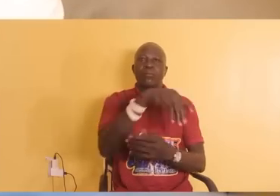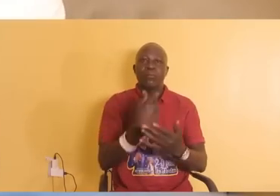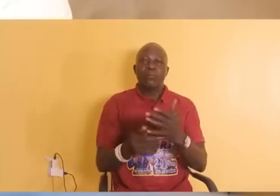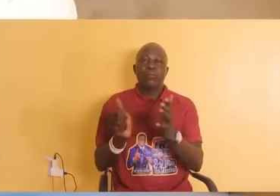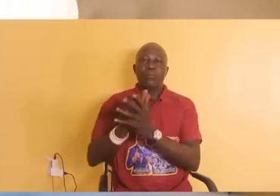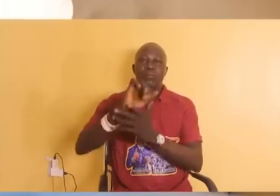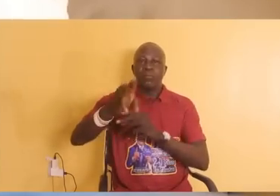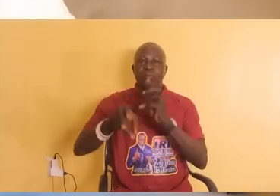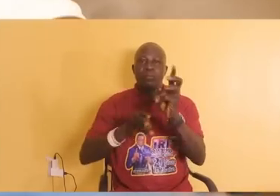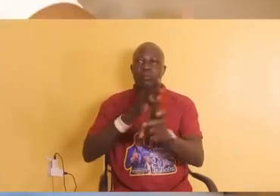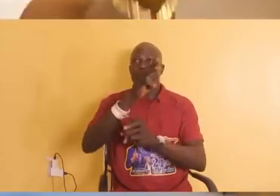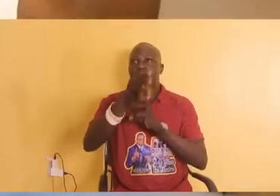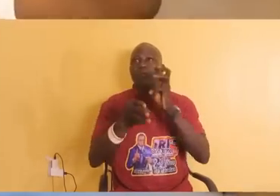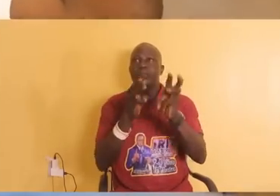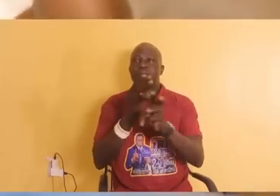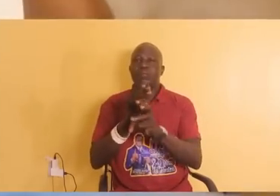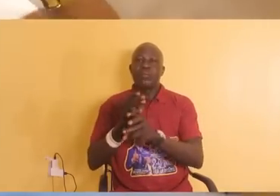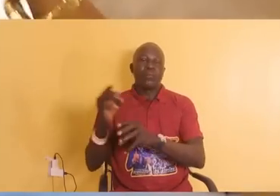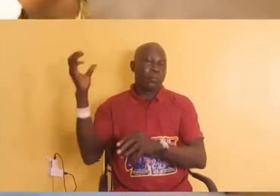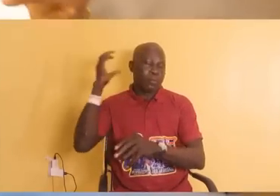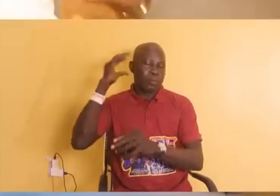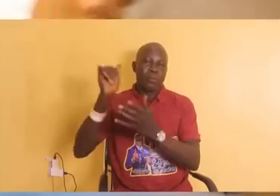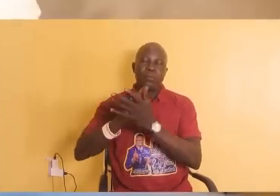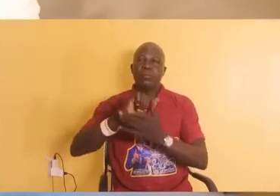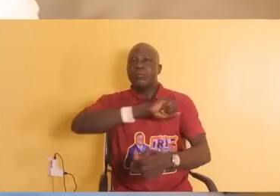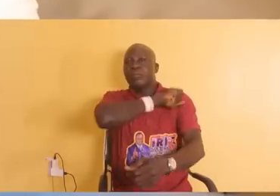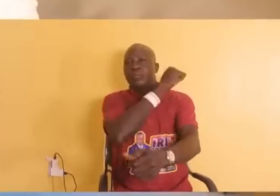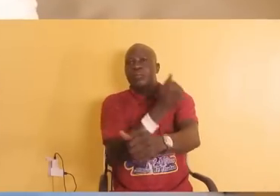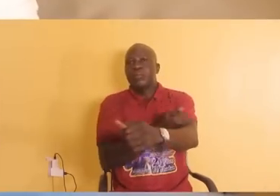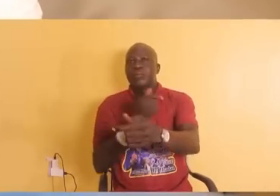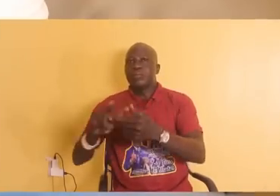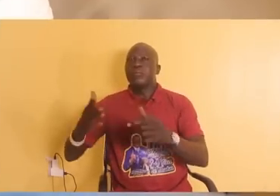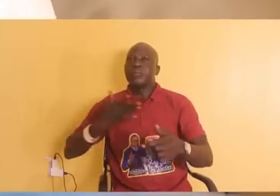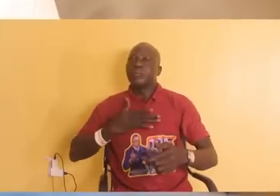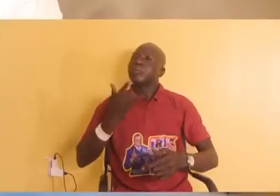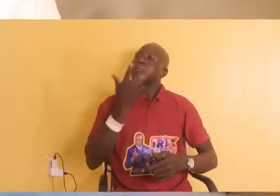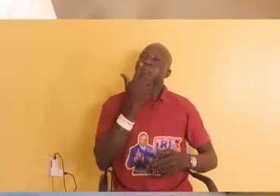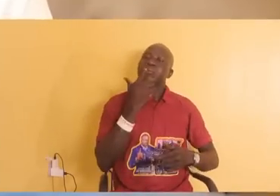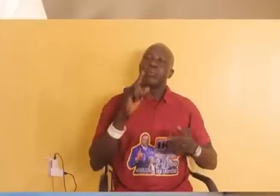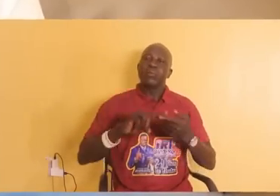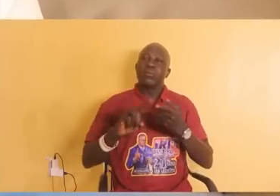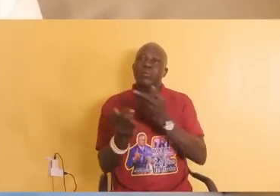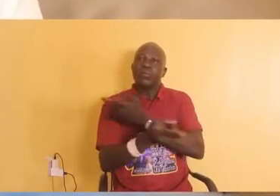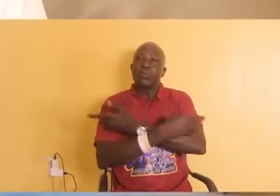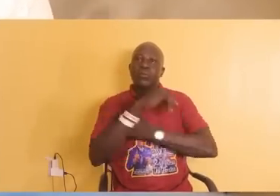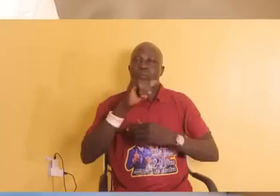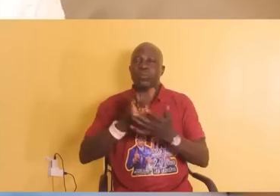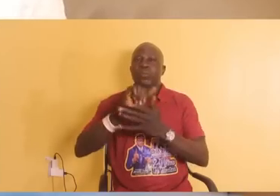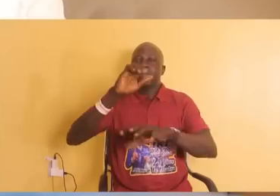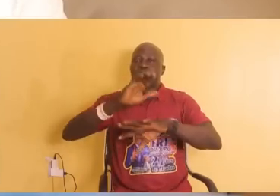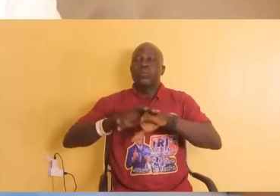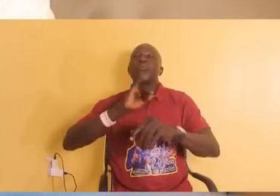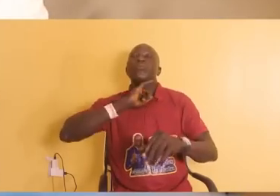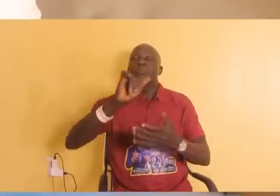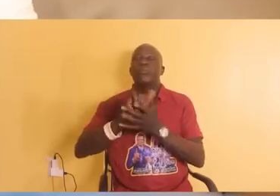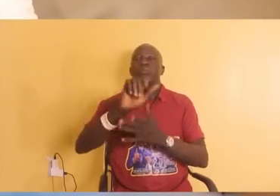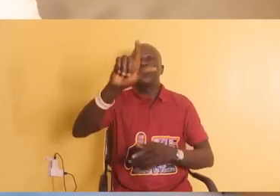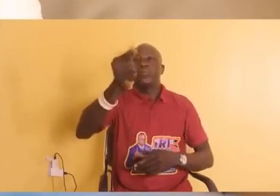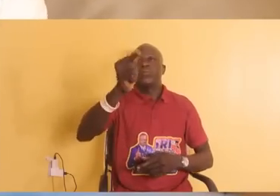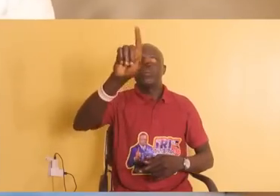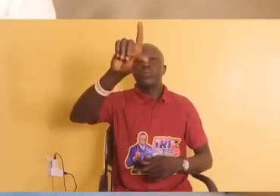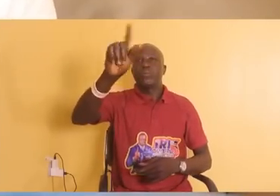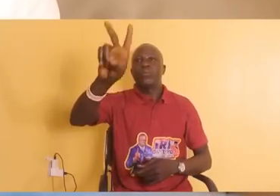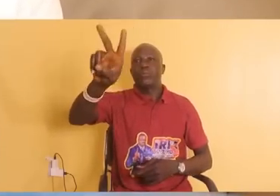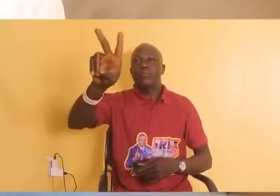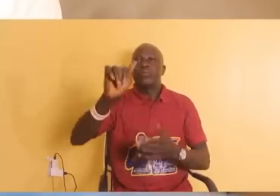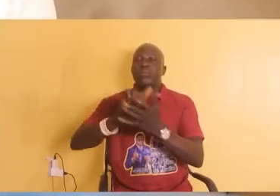jadu agbaye all over the world e gbo ase lati nu mi hear the authority from my mouth ni ojo keji le ni ogun today